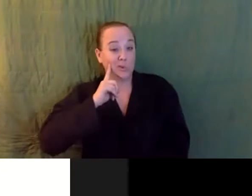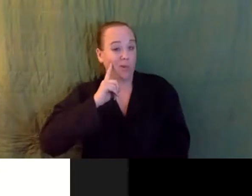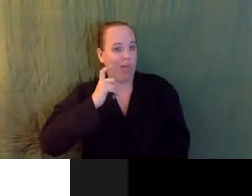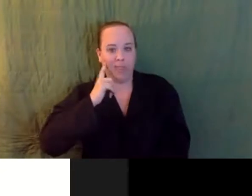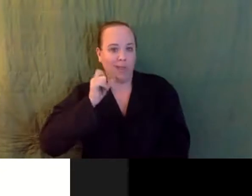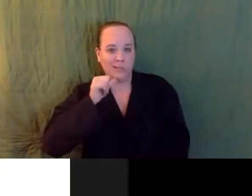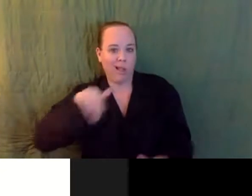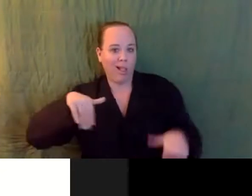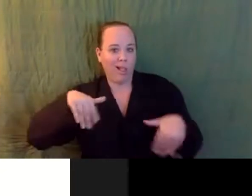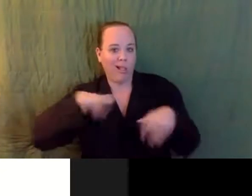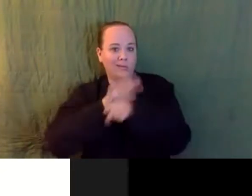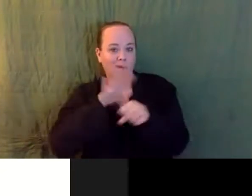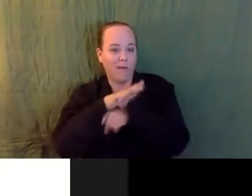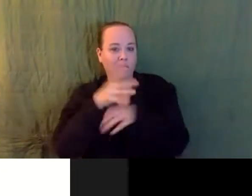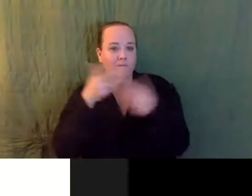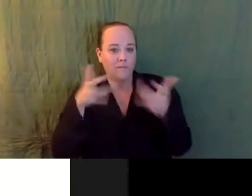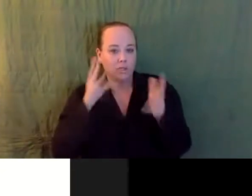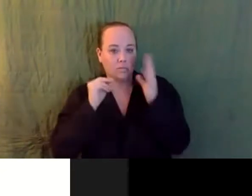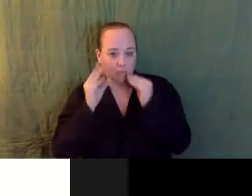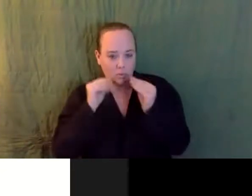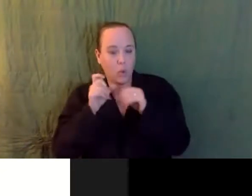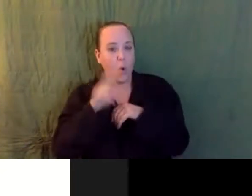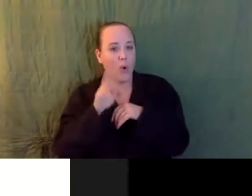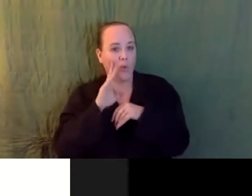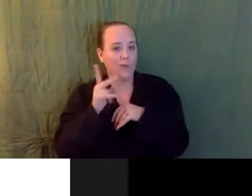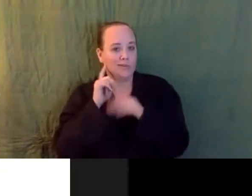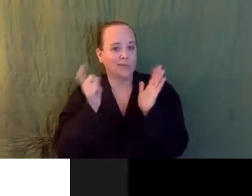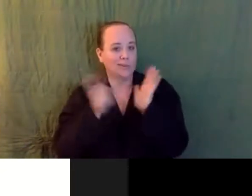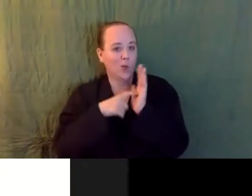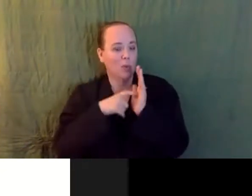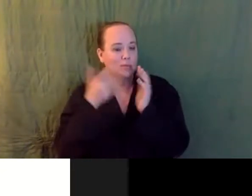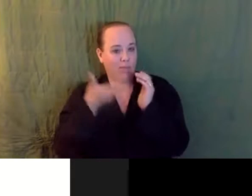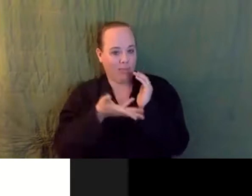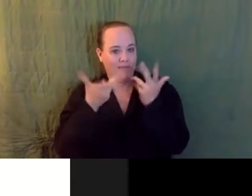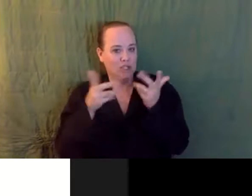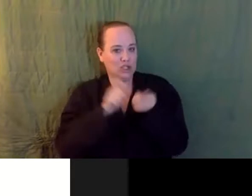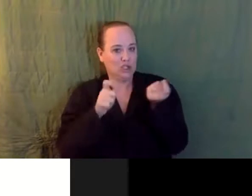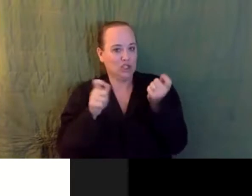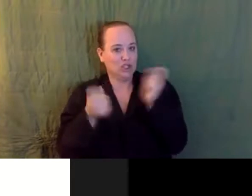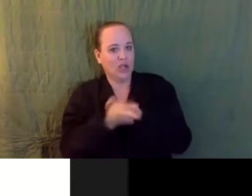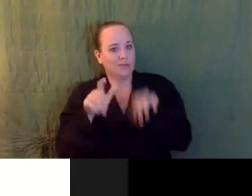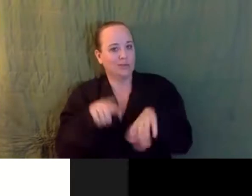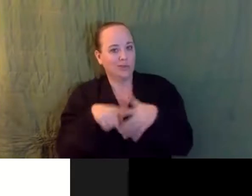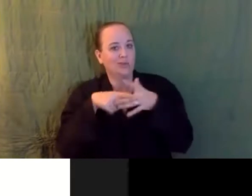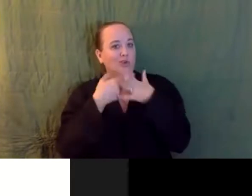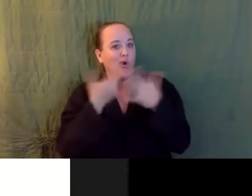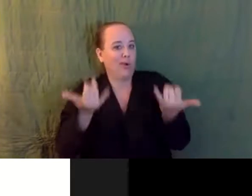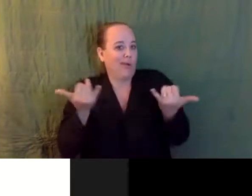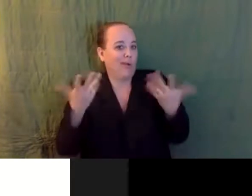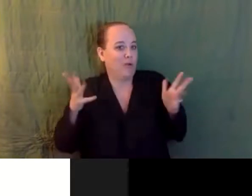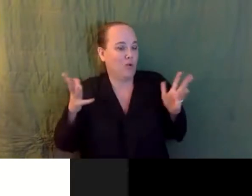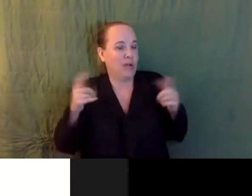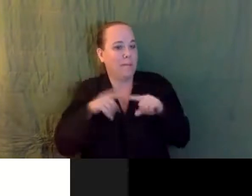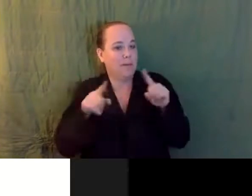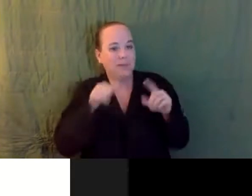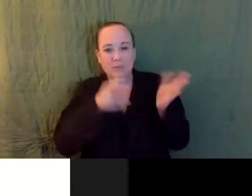done enough, or we would see that language exist already. But I'm not